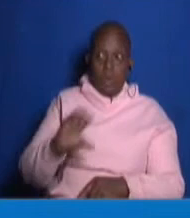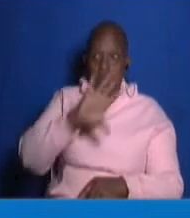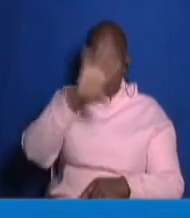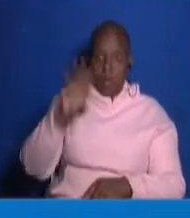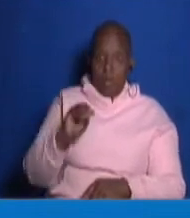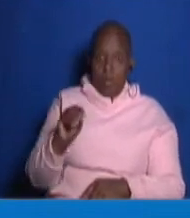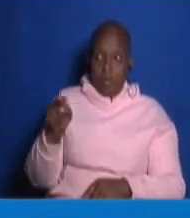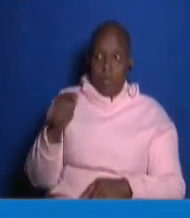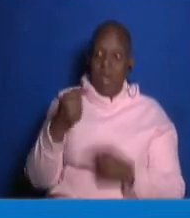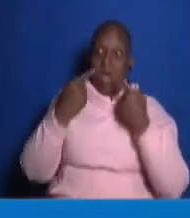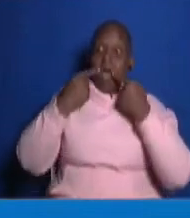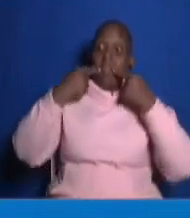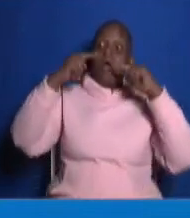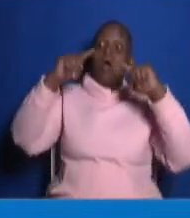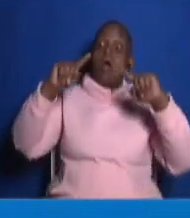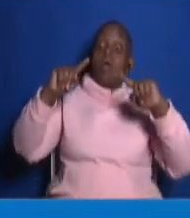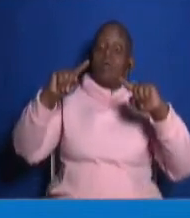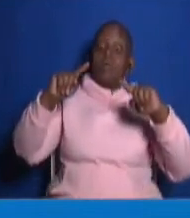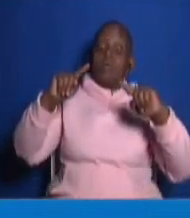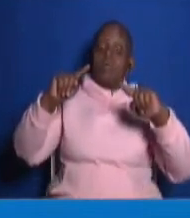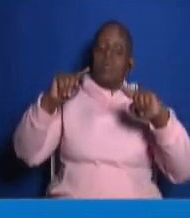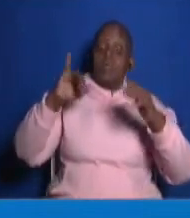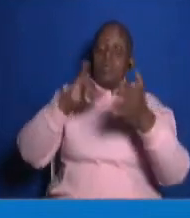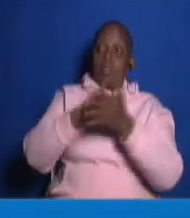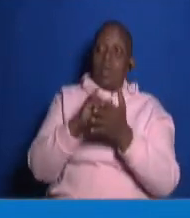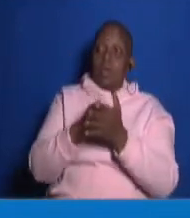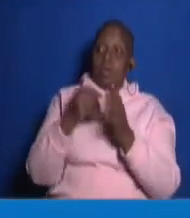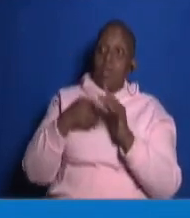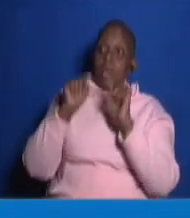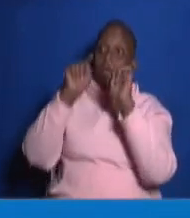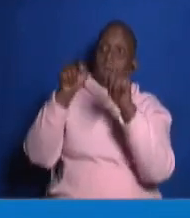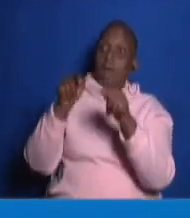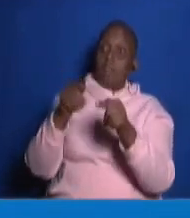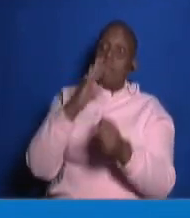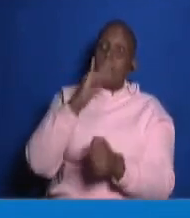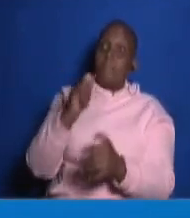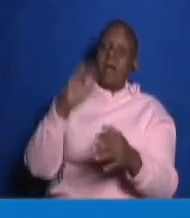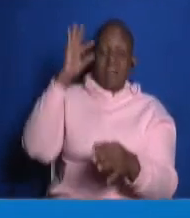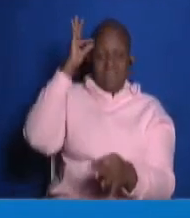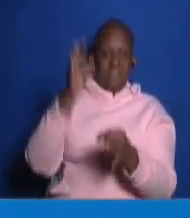I'm coming by faith.